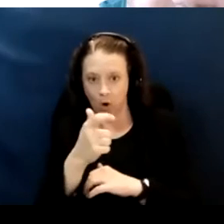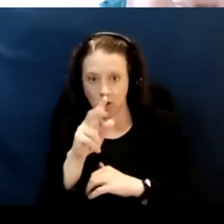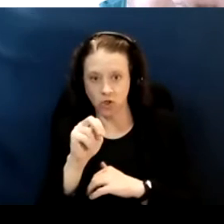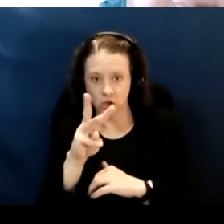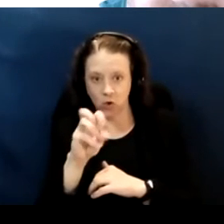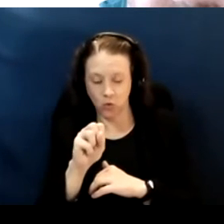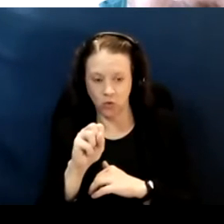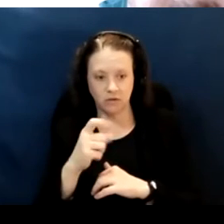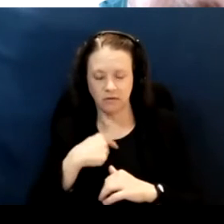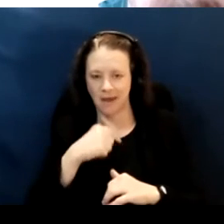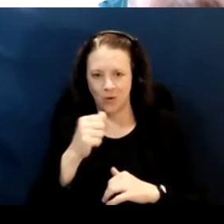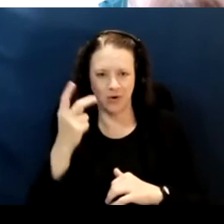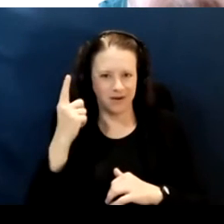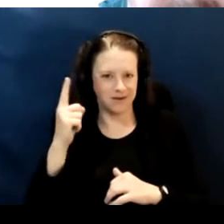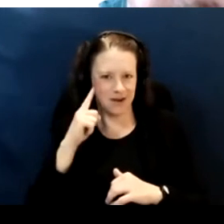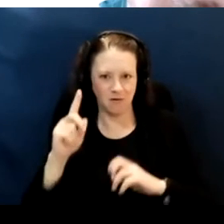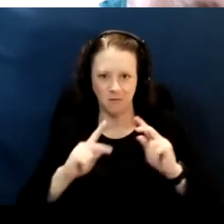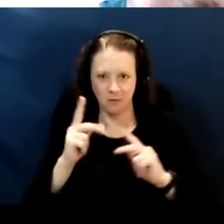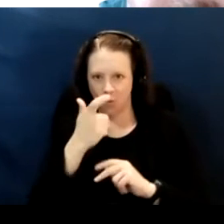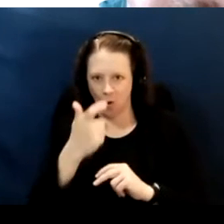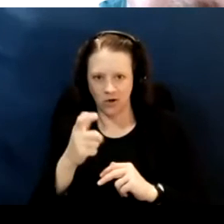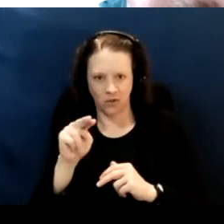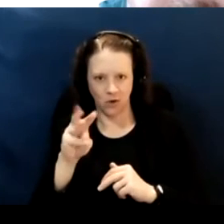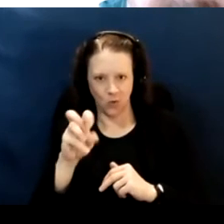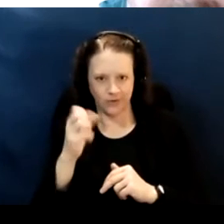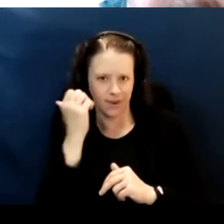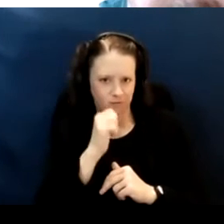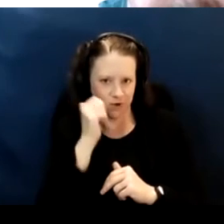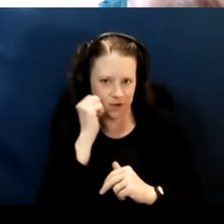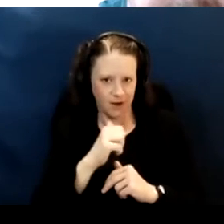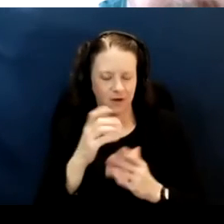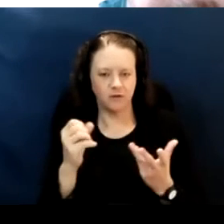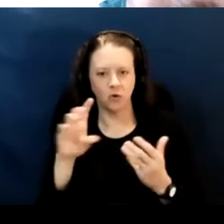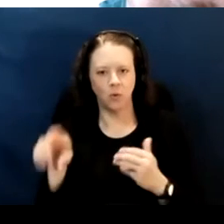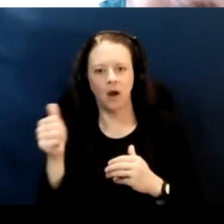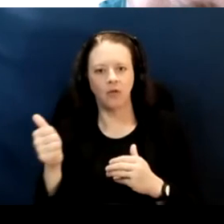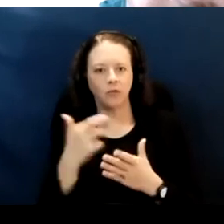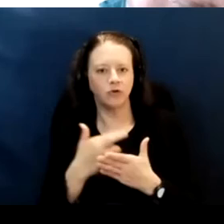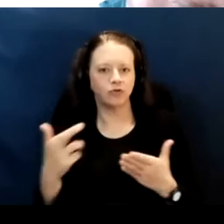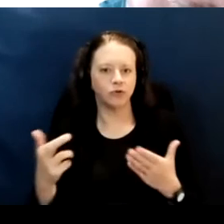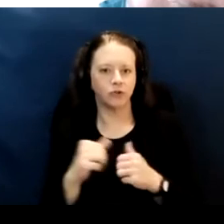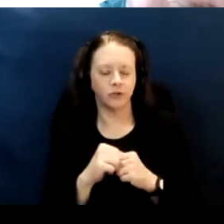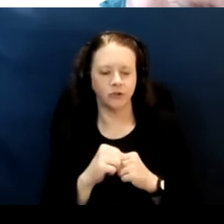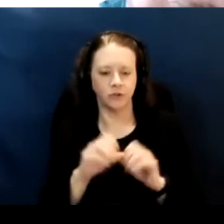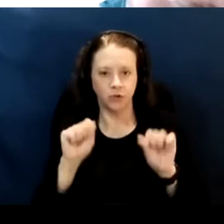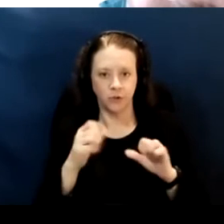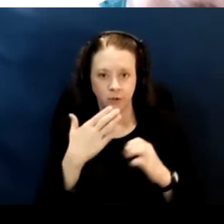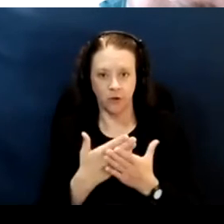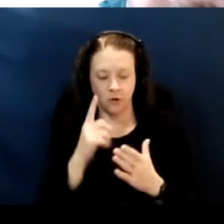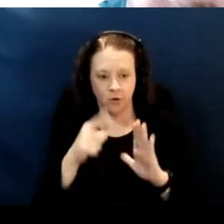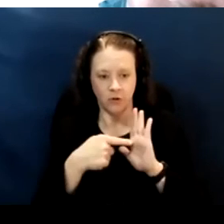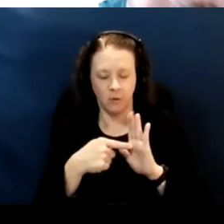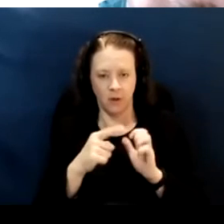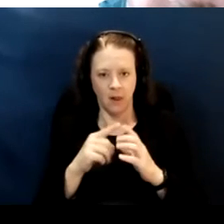hear of them watching news every day. So other sources could be good, like pushing it